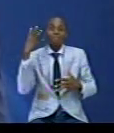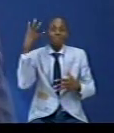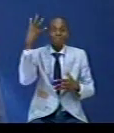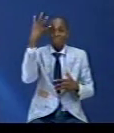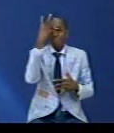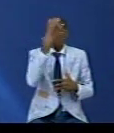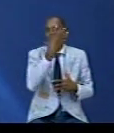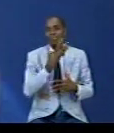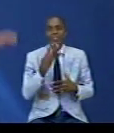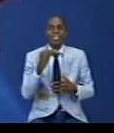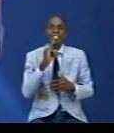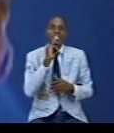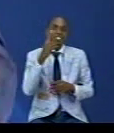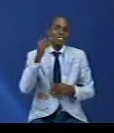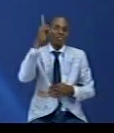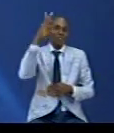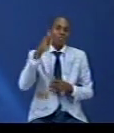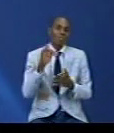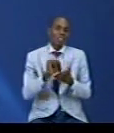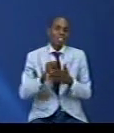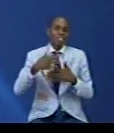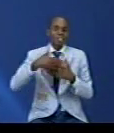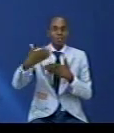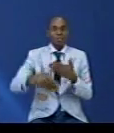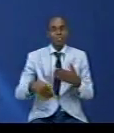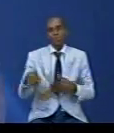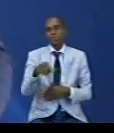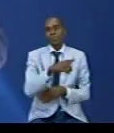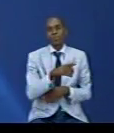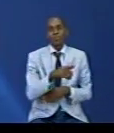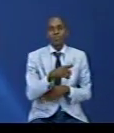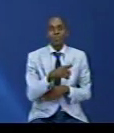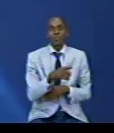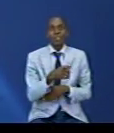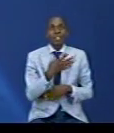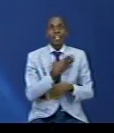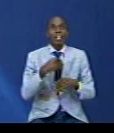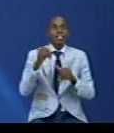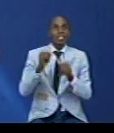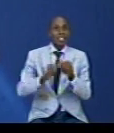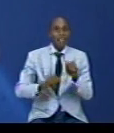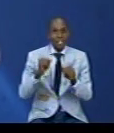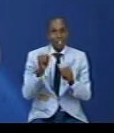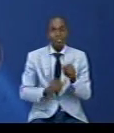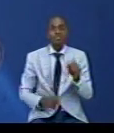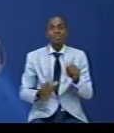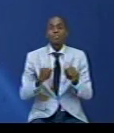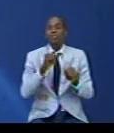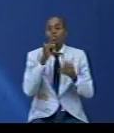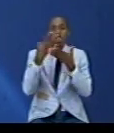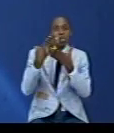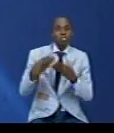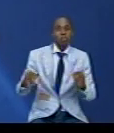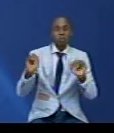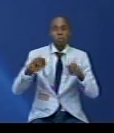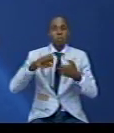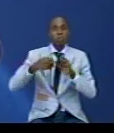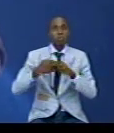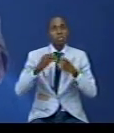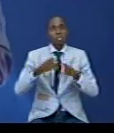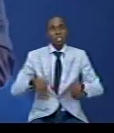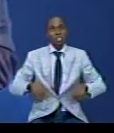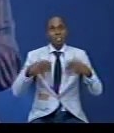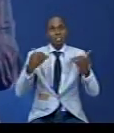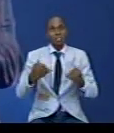you? Because it's inviting you tonight. And every unsolvable problem in your life,